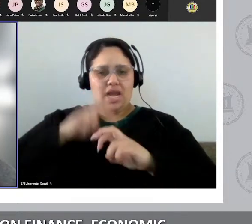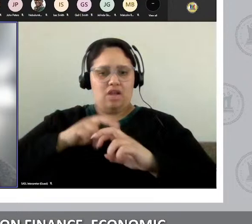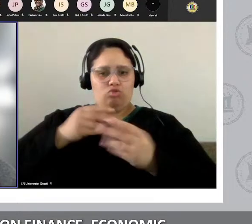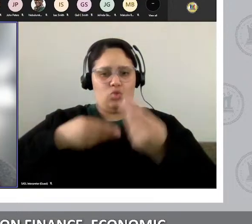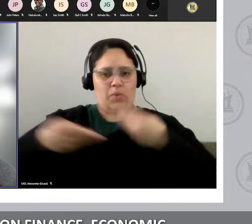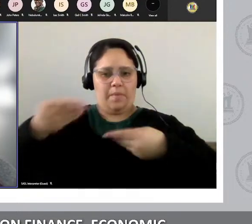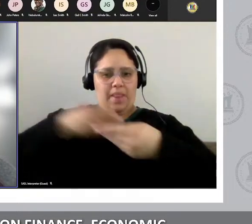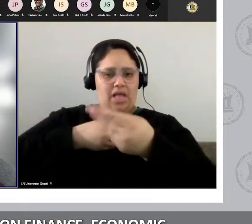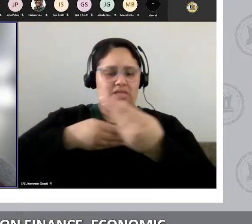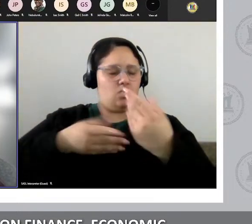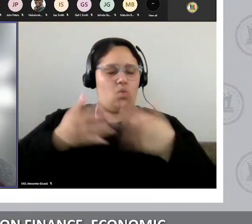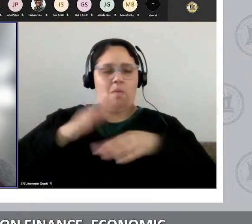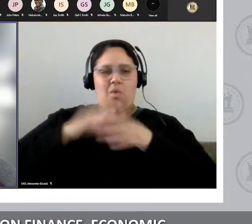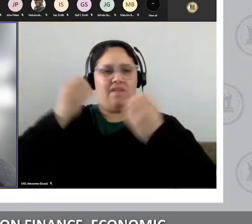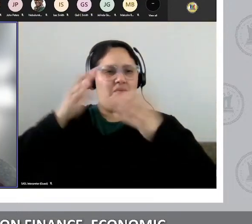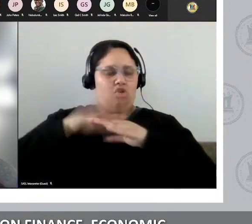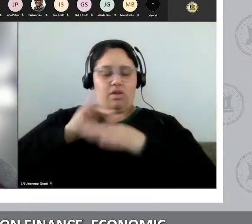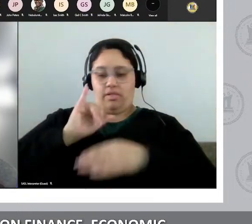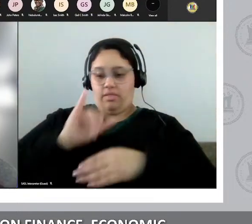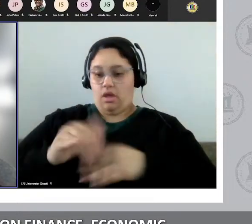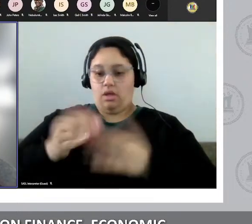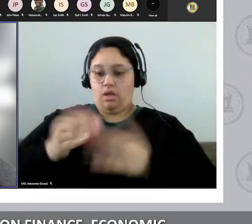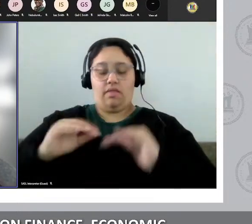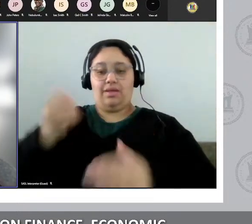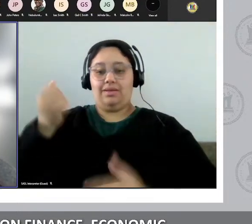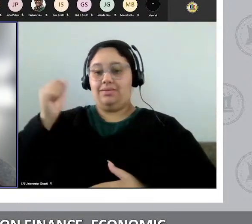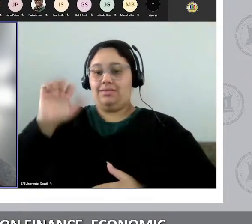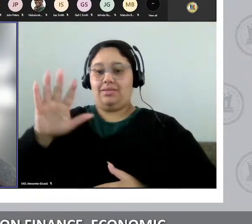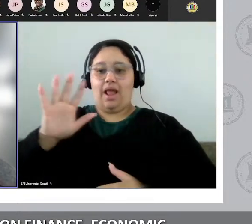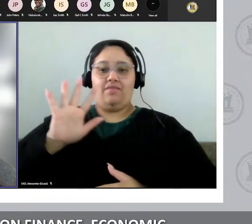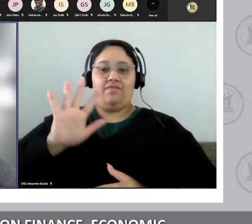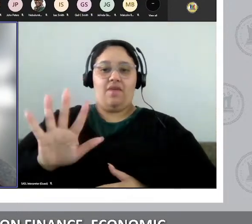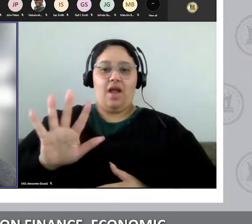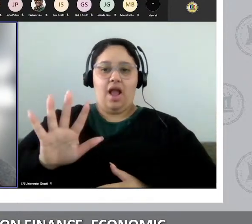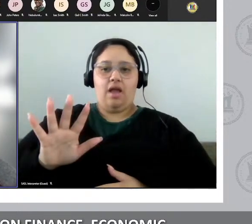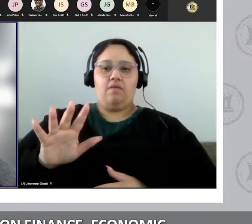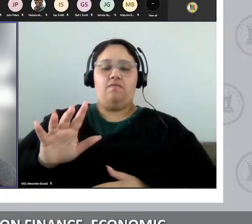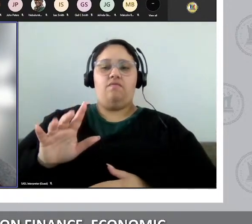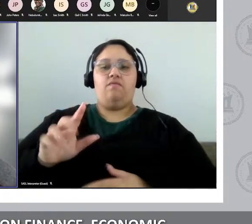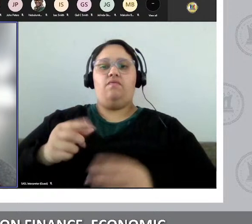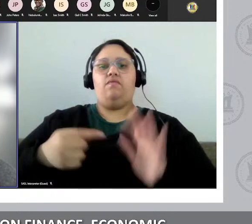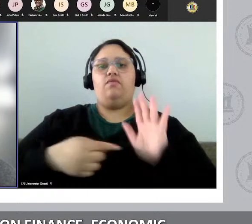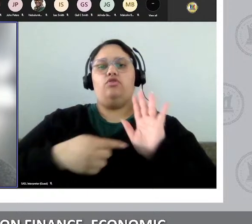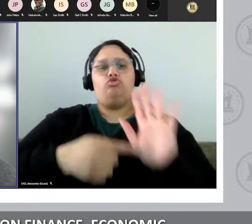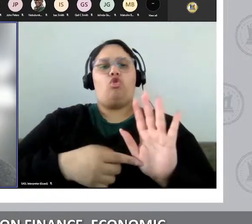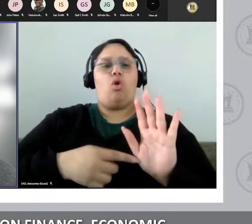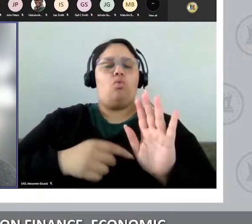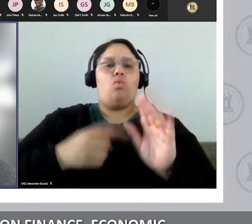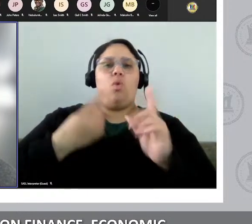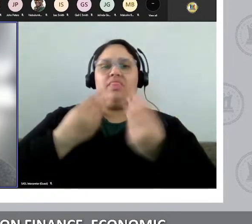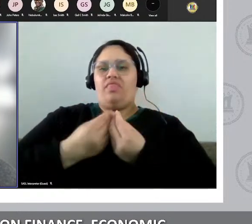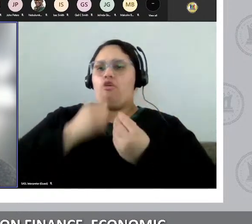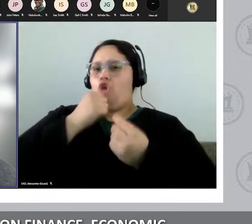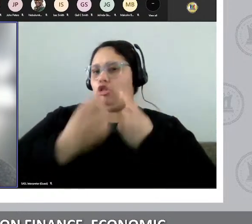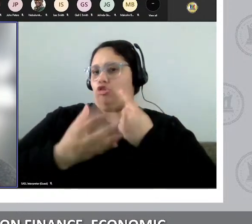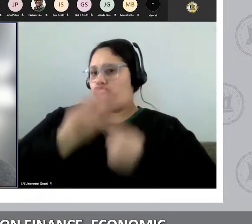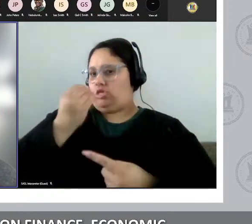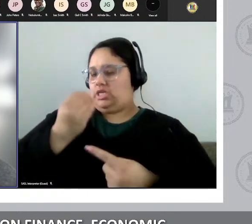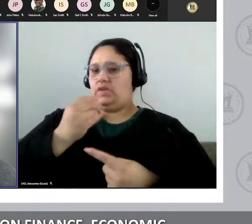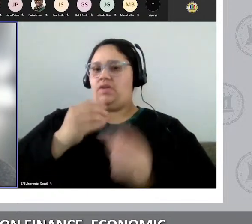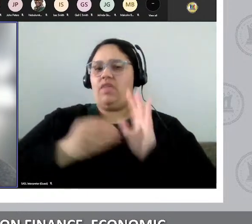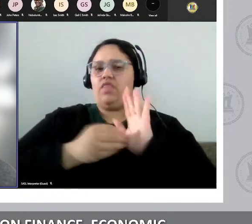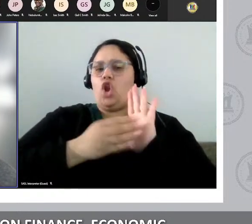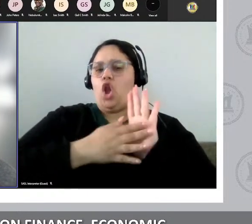information there. And then slide 5, there was an item that was not achieved, and the note was that it